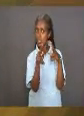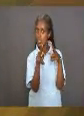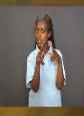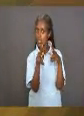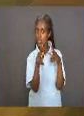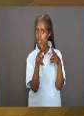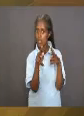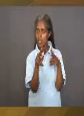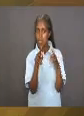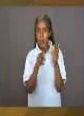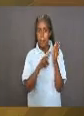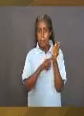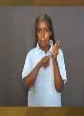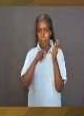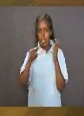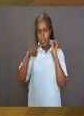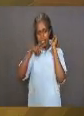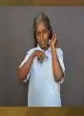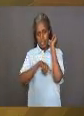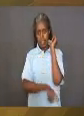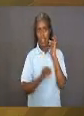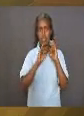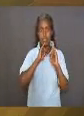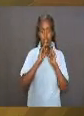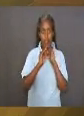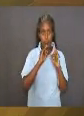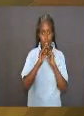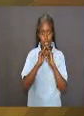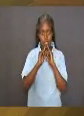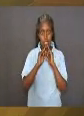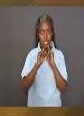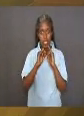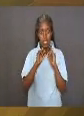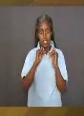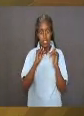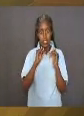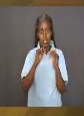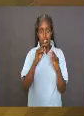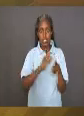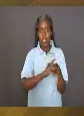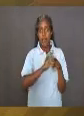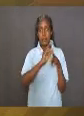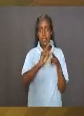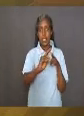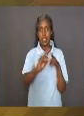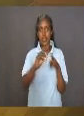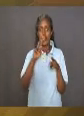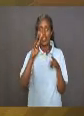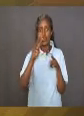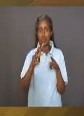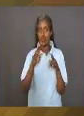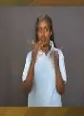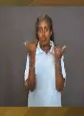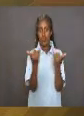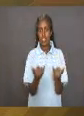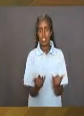There is plenty of detailed information that tells you the dimensions of the two